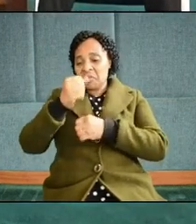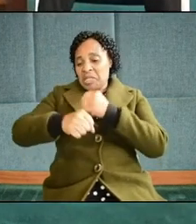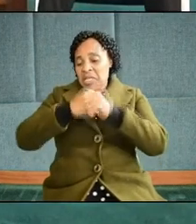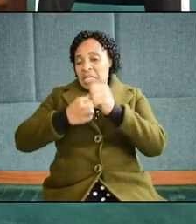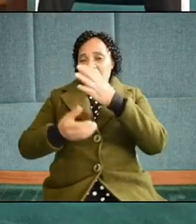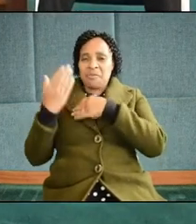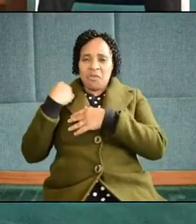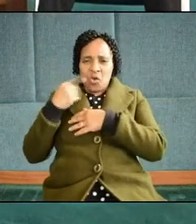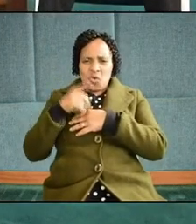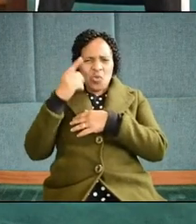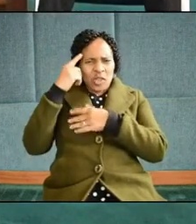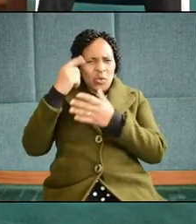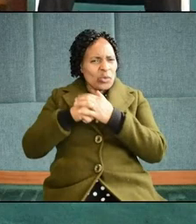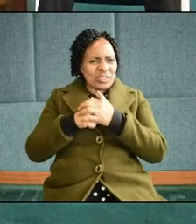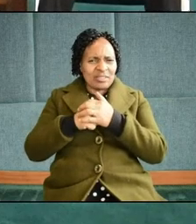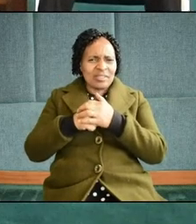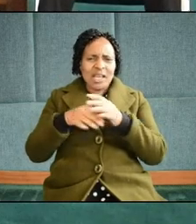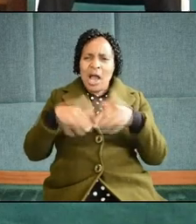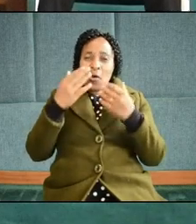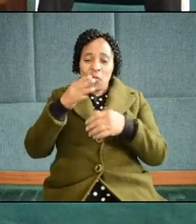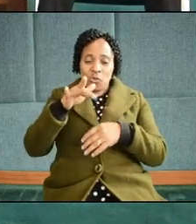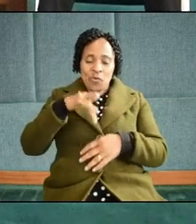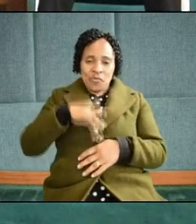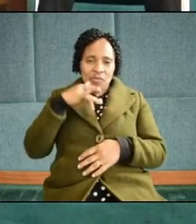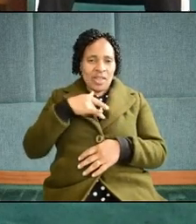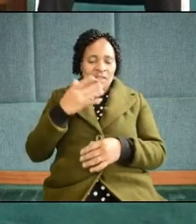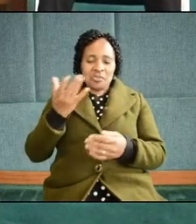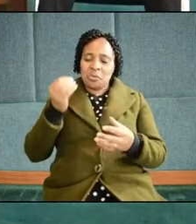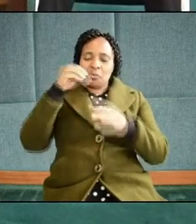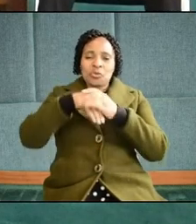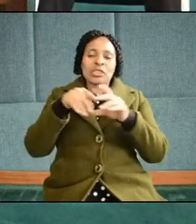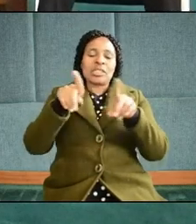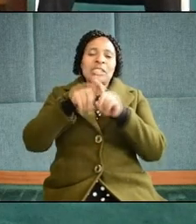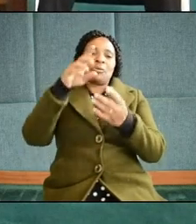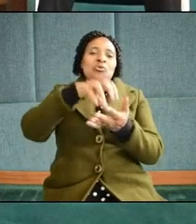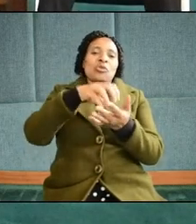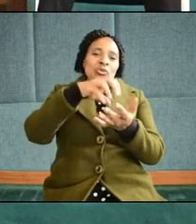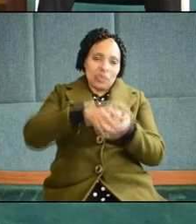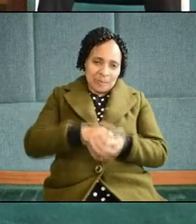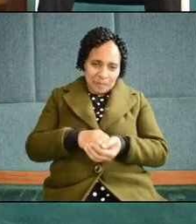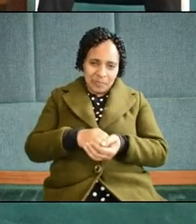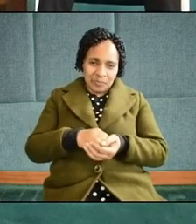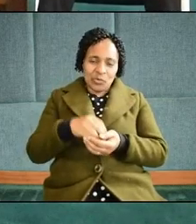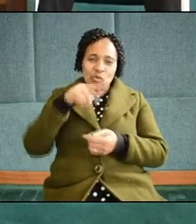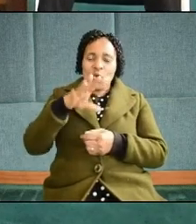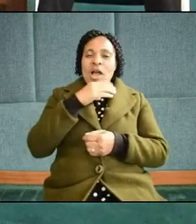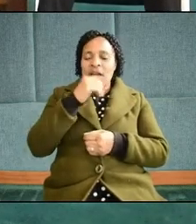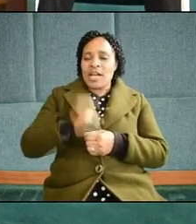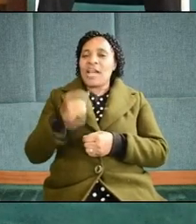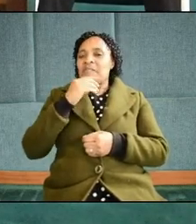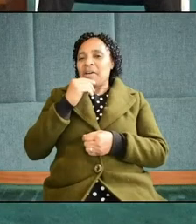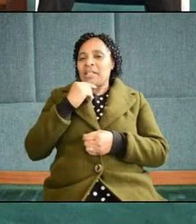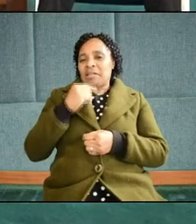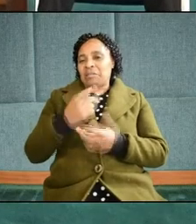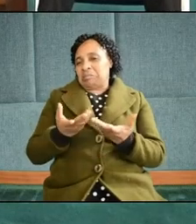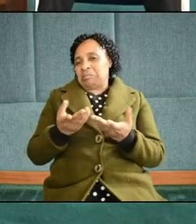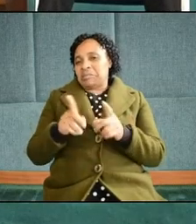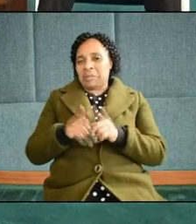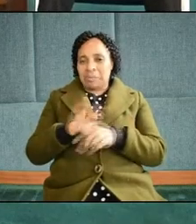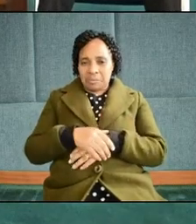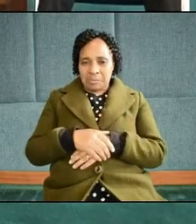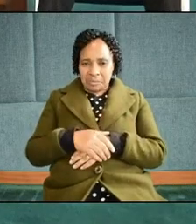think? How would you feel if you were to be put under the same circumstances your grandfather was?